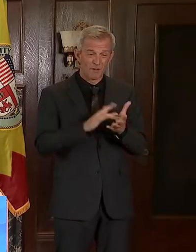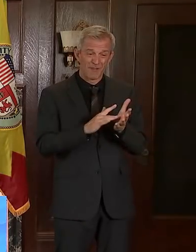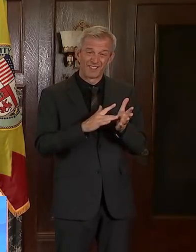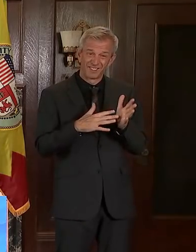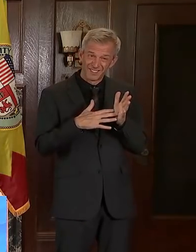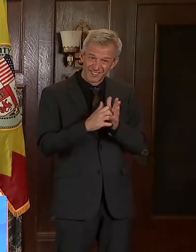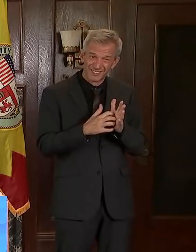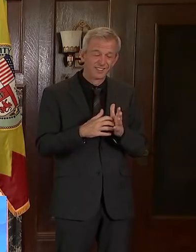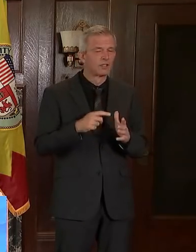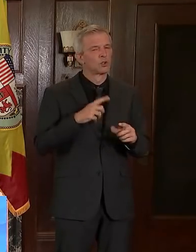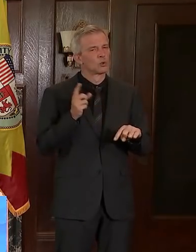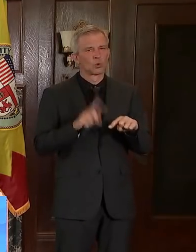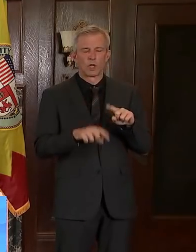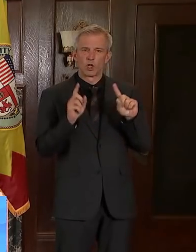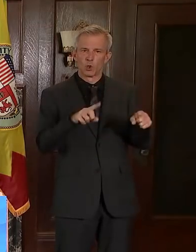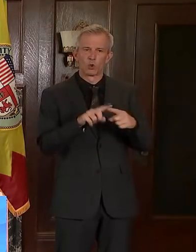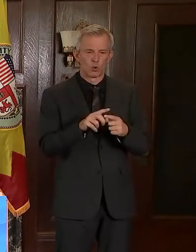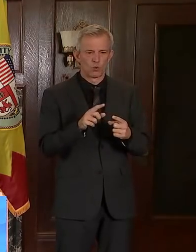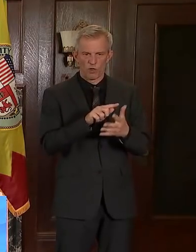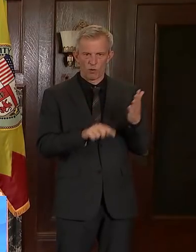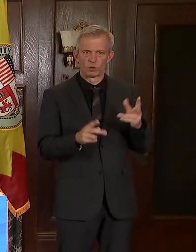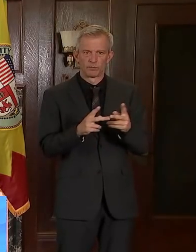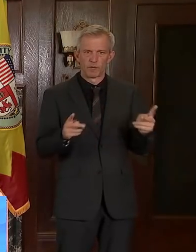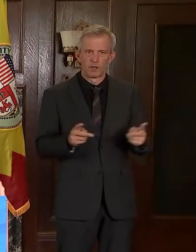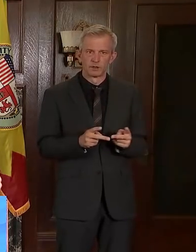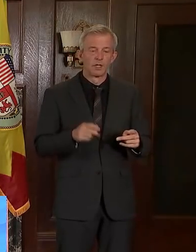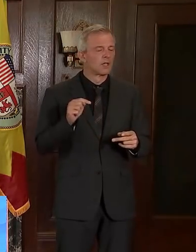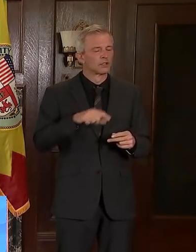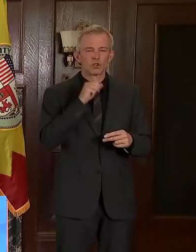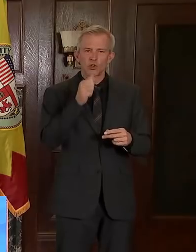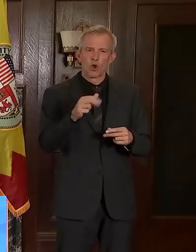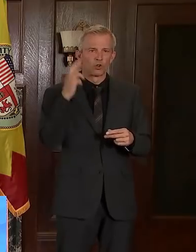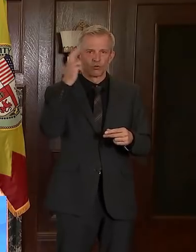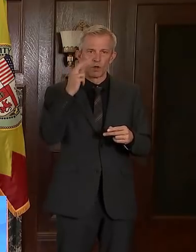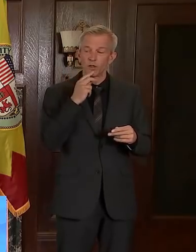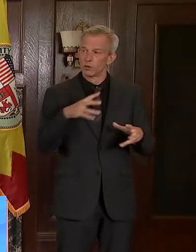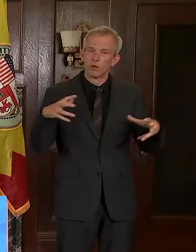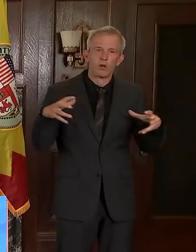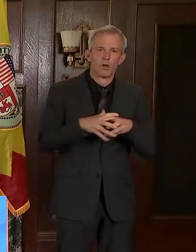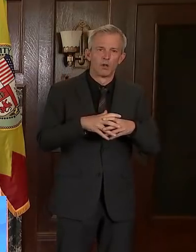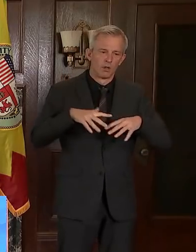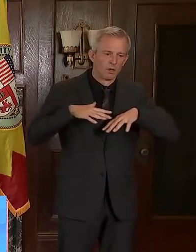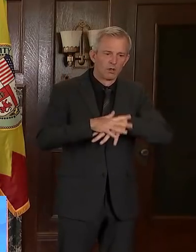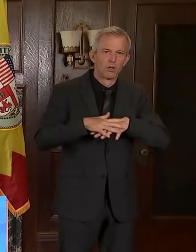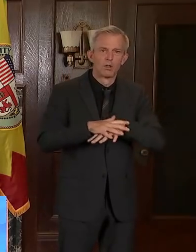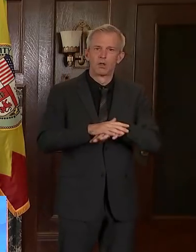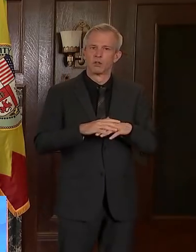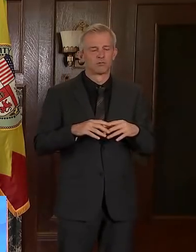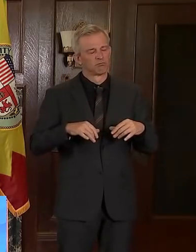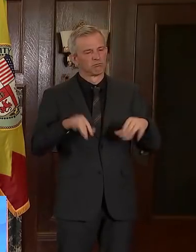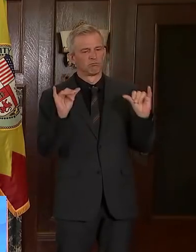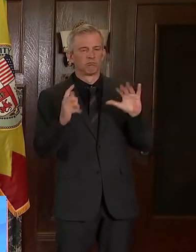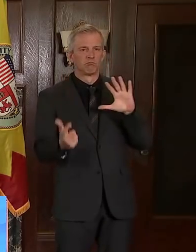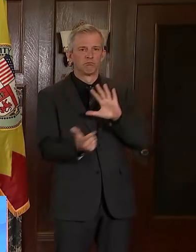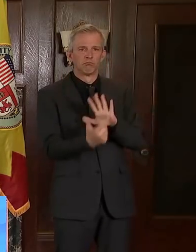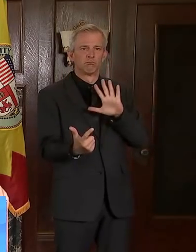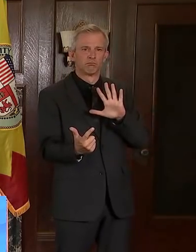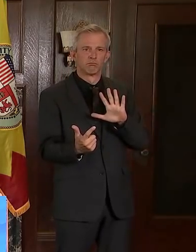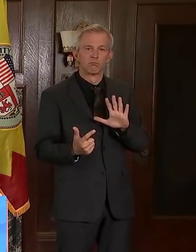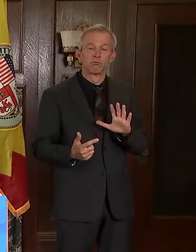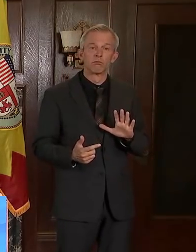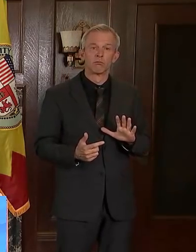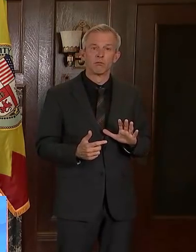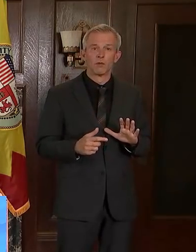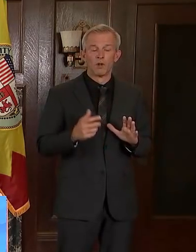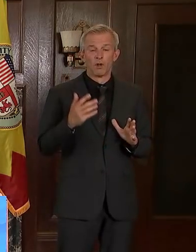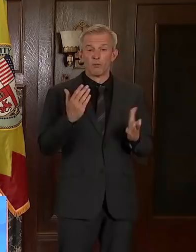cannot go out to those places. This is not an excuse for gatherings. Gatherings are still prohibited. We prefer you go by yourself or maybe one other